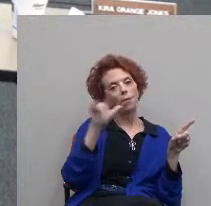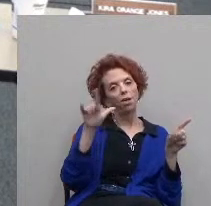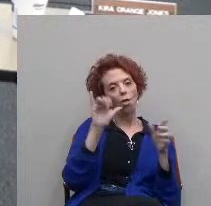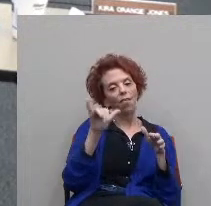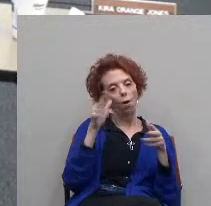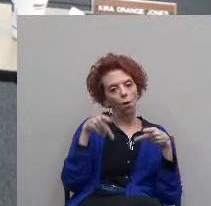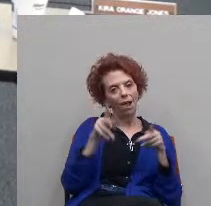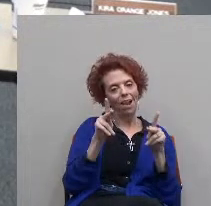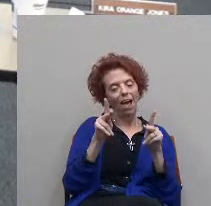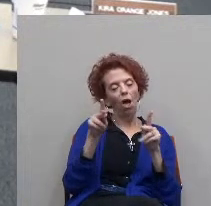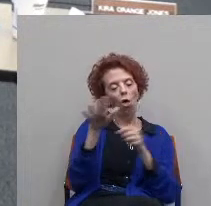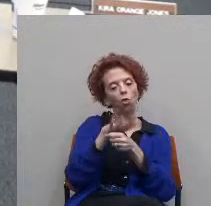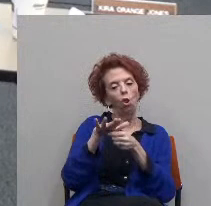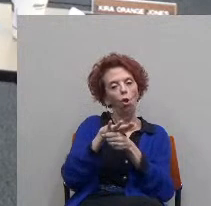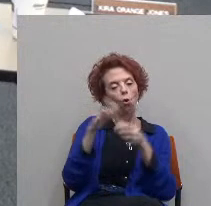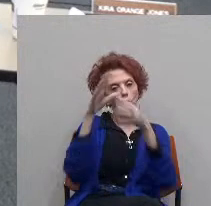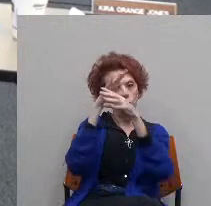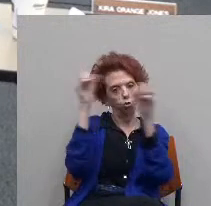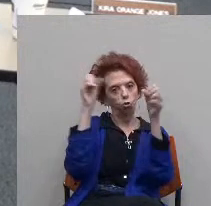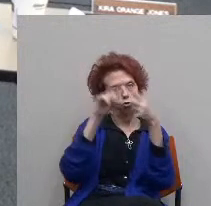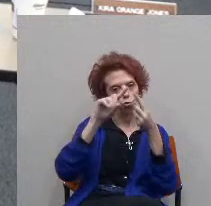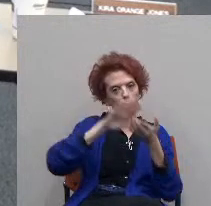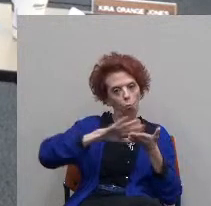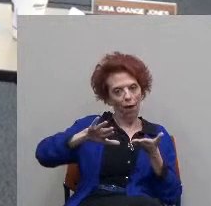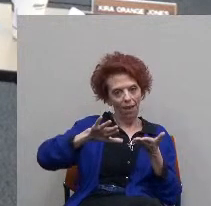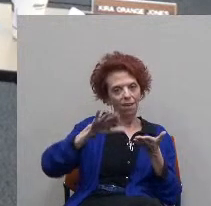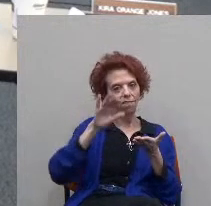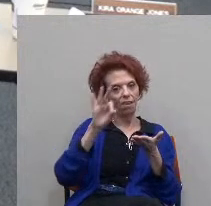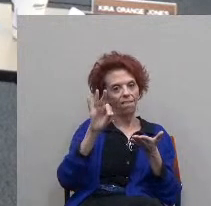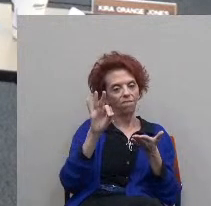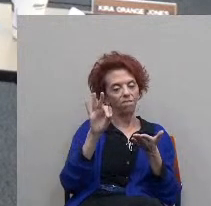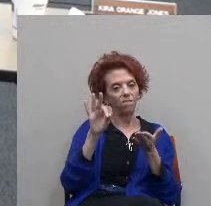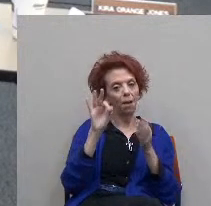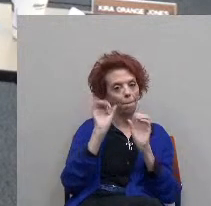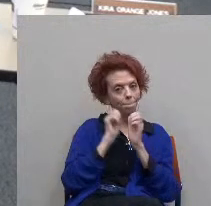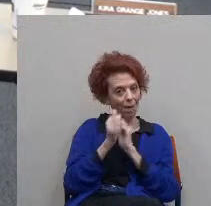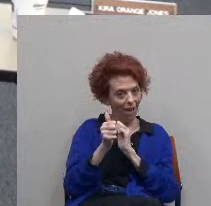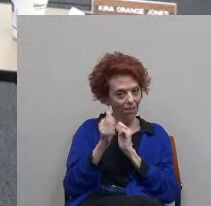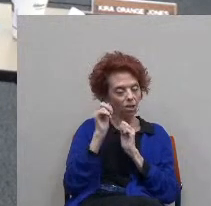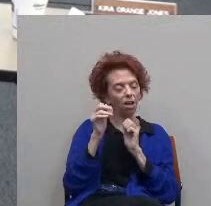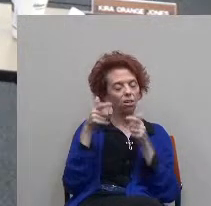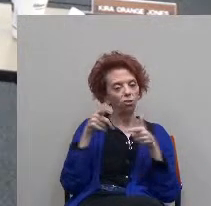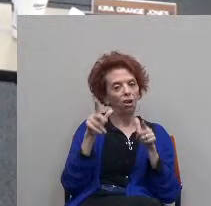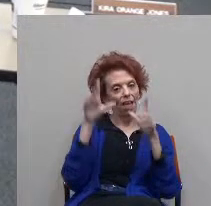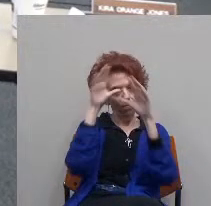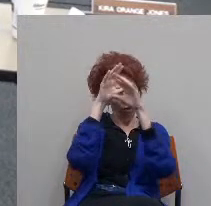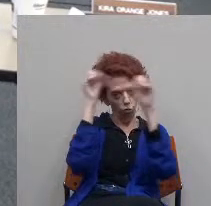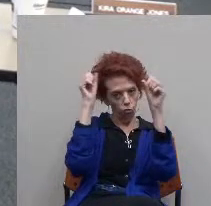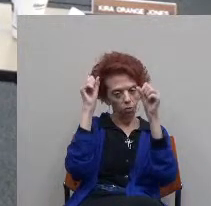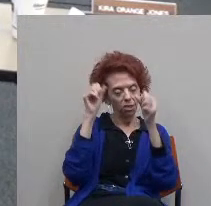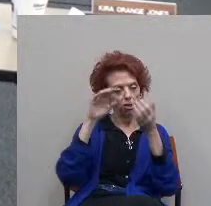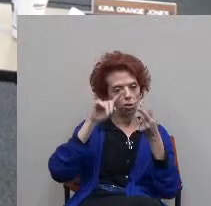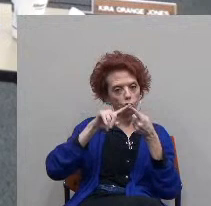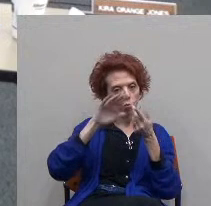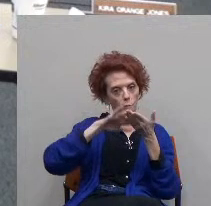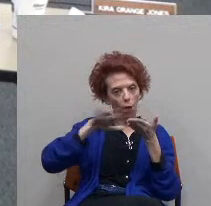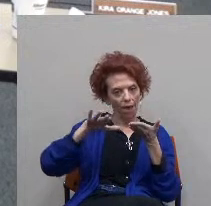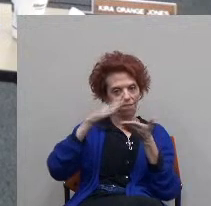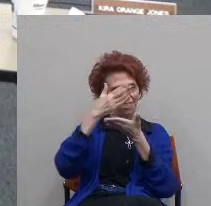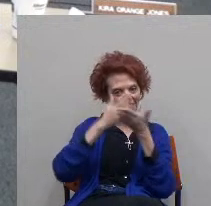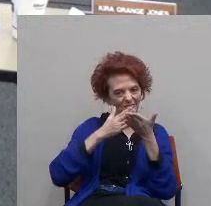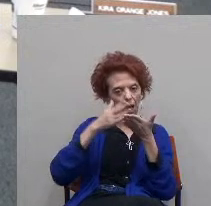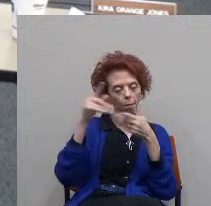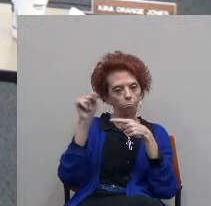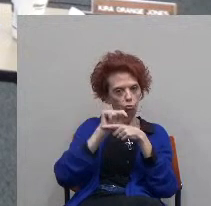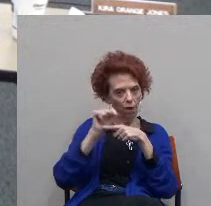actually allows the local superintendent to waive, if it were to pass, it allows the local superintendent to waive some